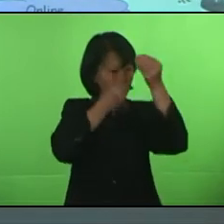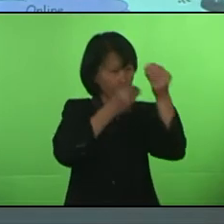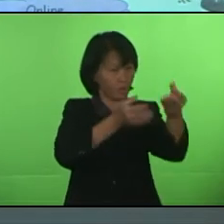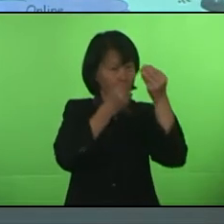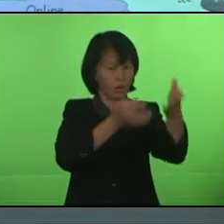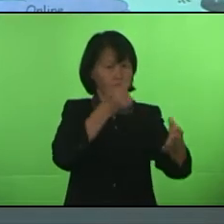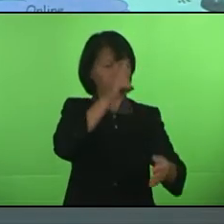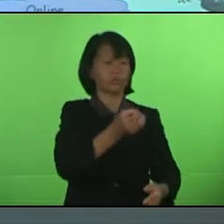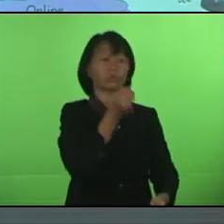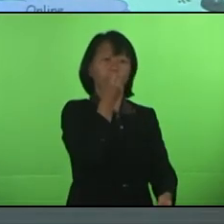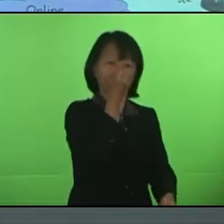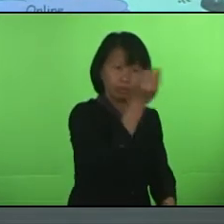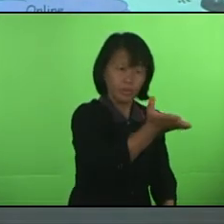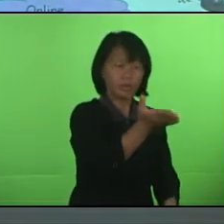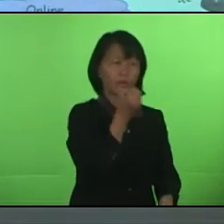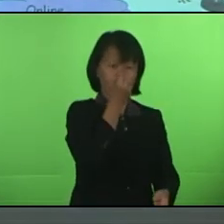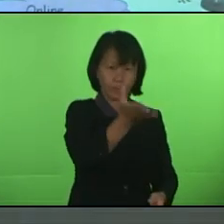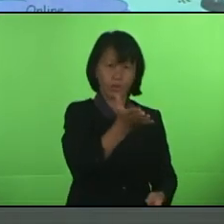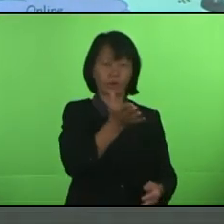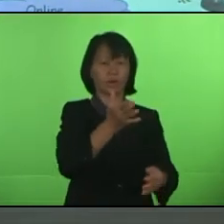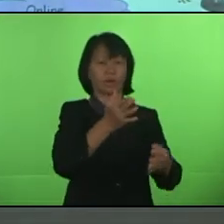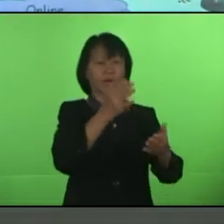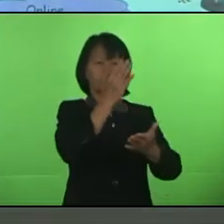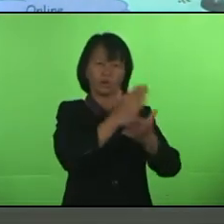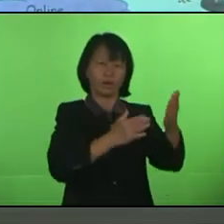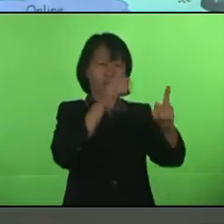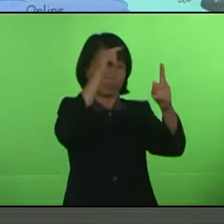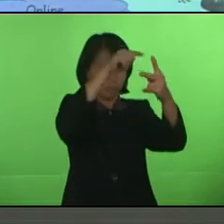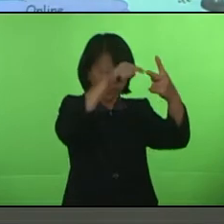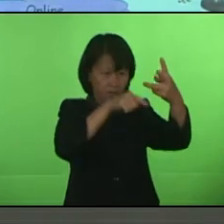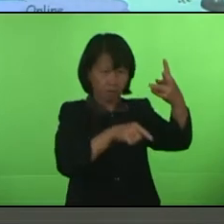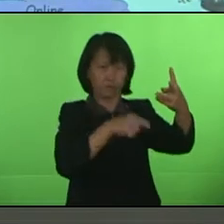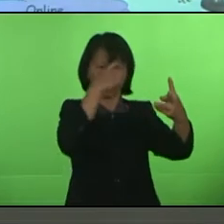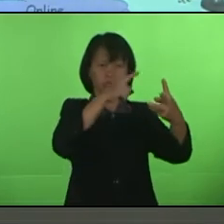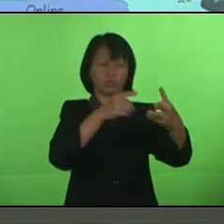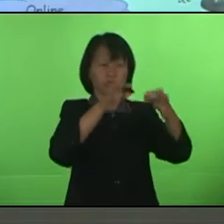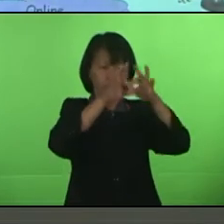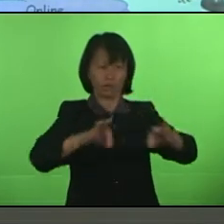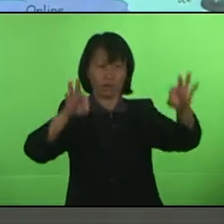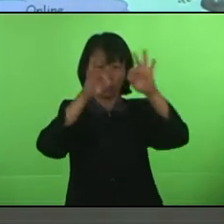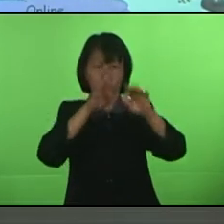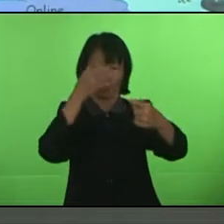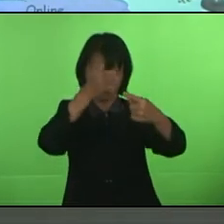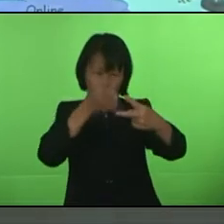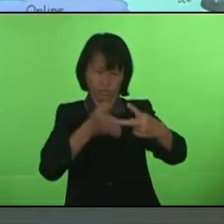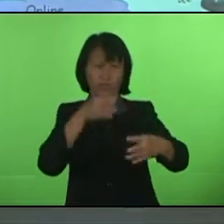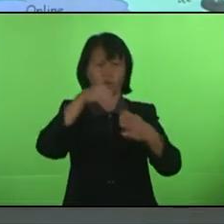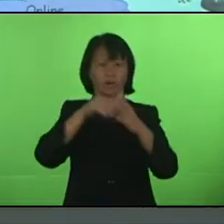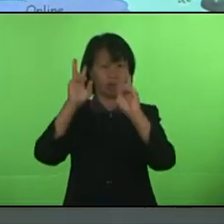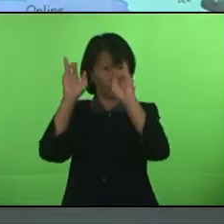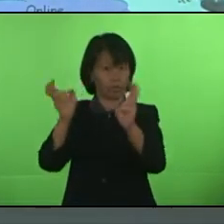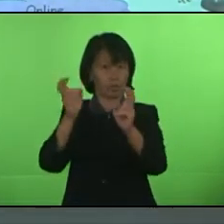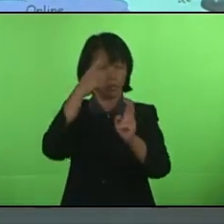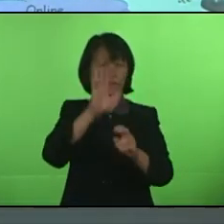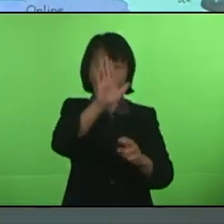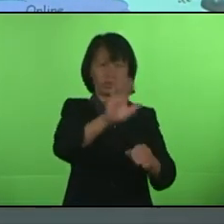to alert you about certain key ideas, to address important aspects of the topic for you